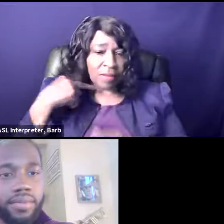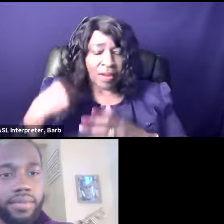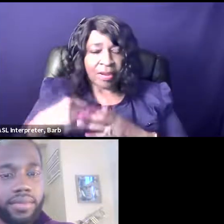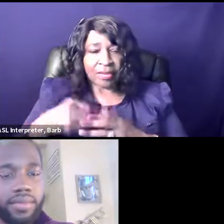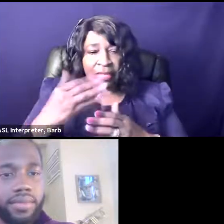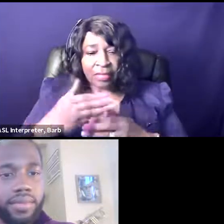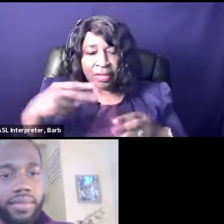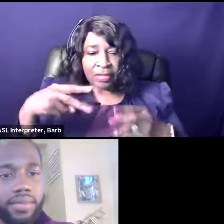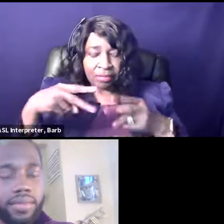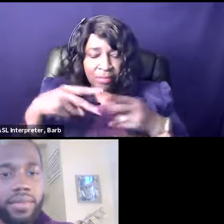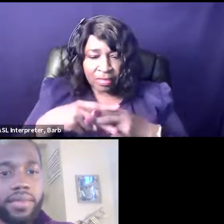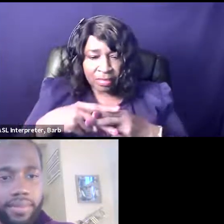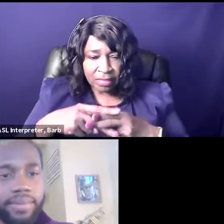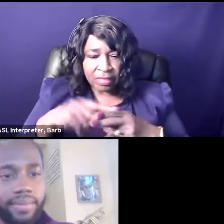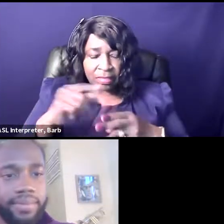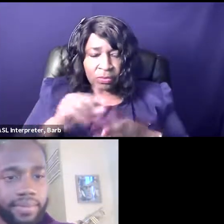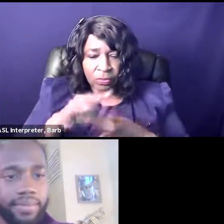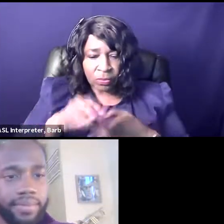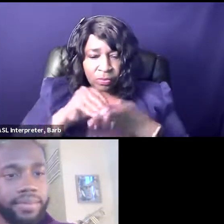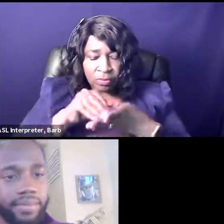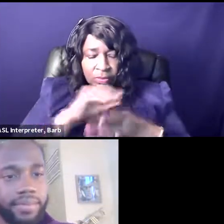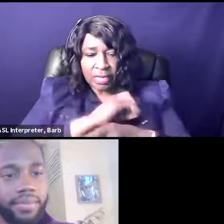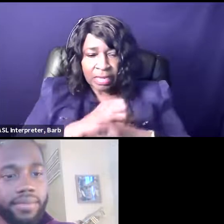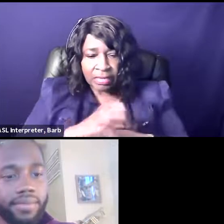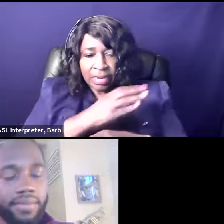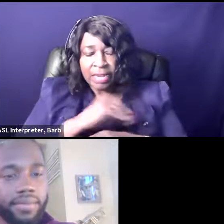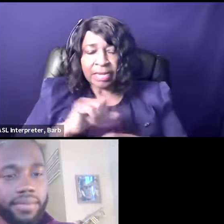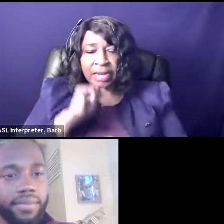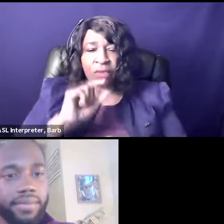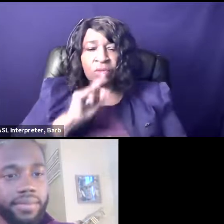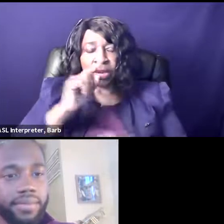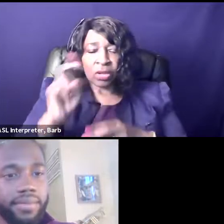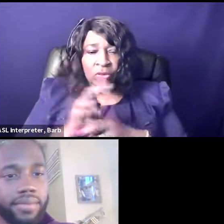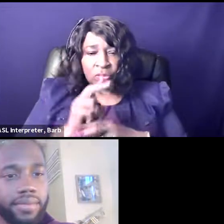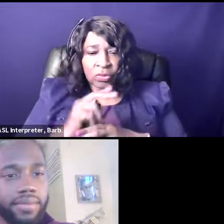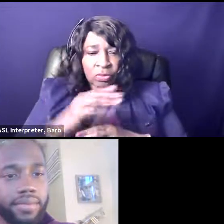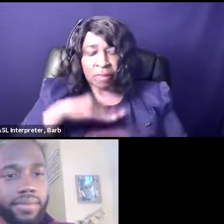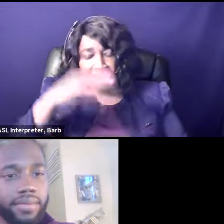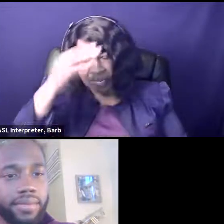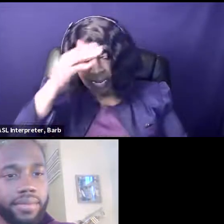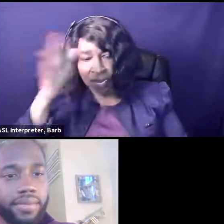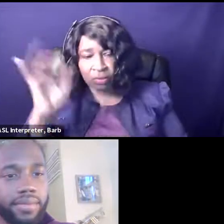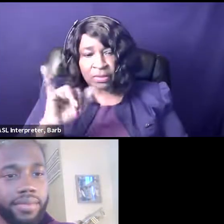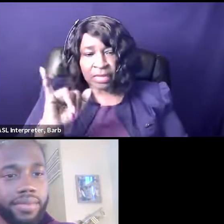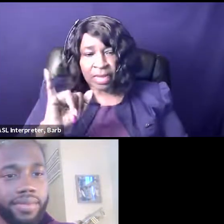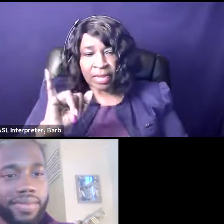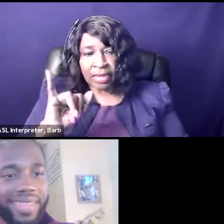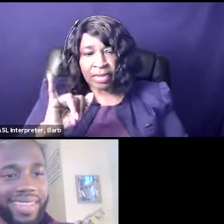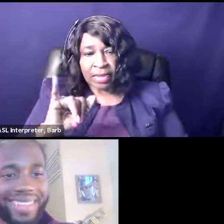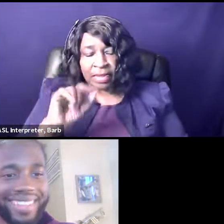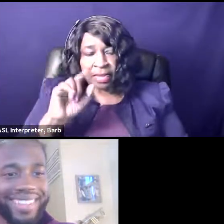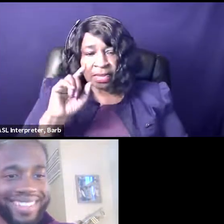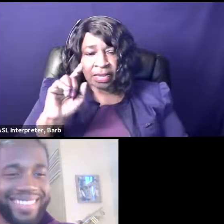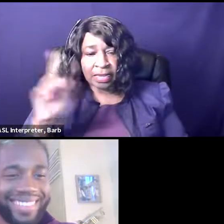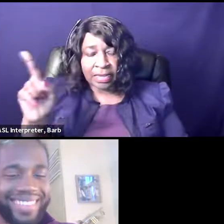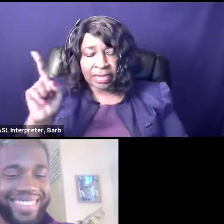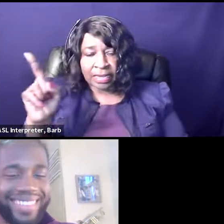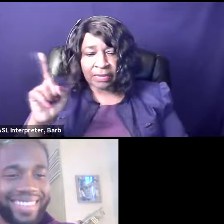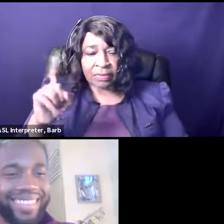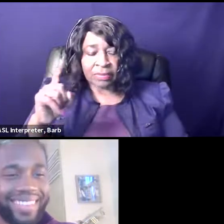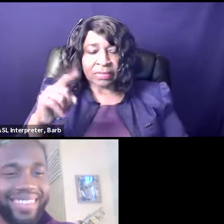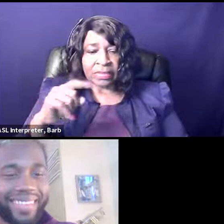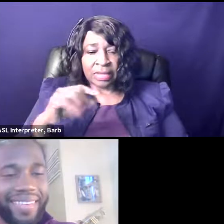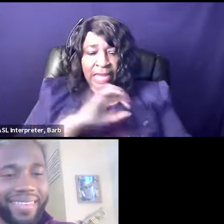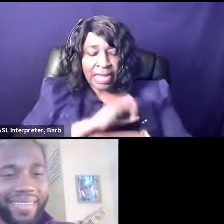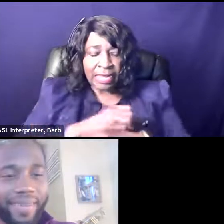in that are just sucking up energy, but not really being used. And I was like, oh, my dad was like killing energy vampires back as a kid, right? But